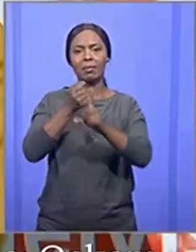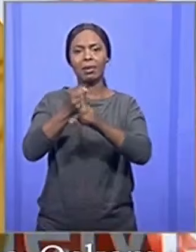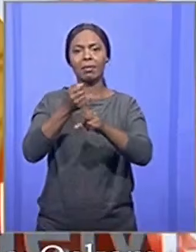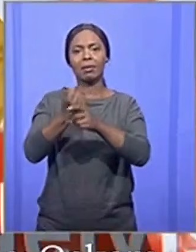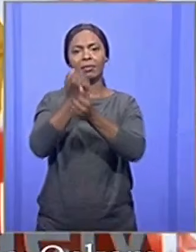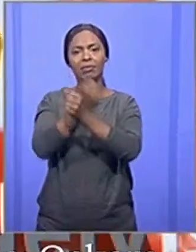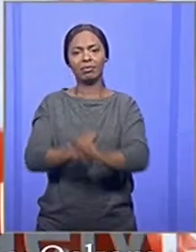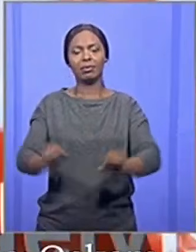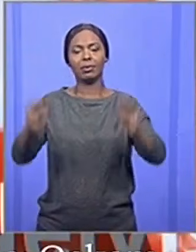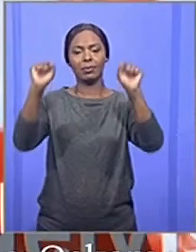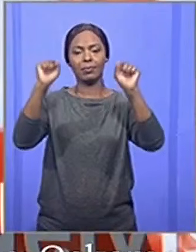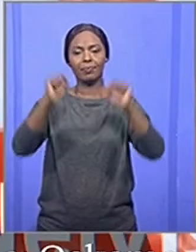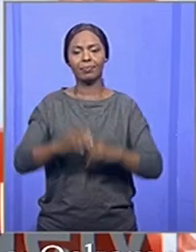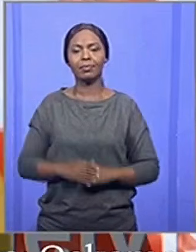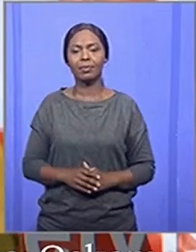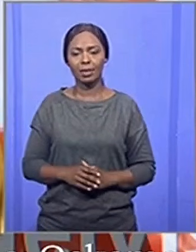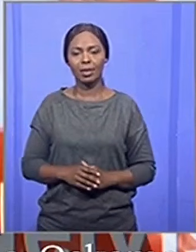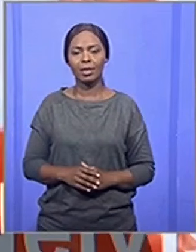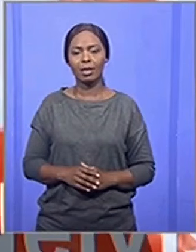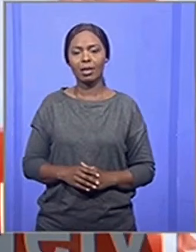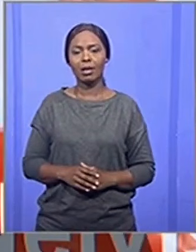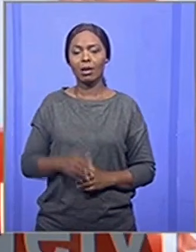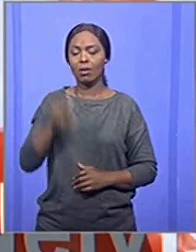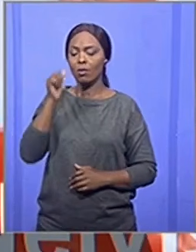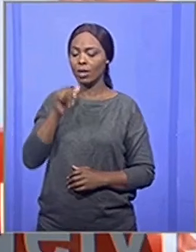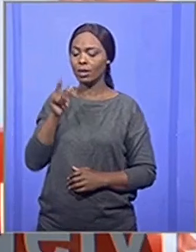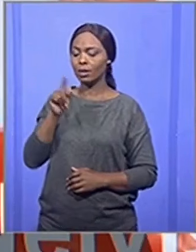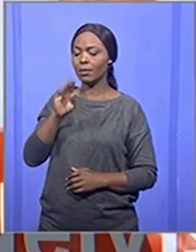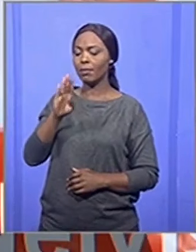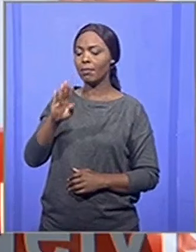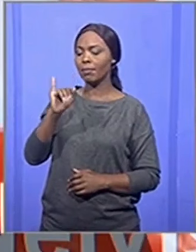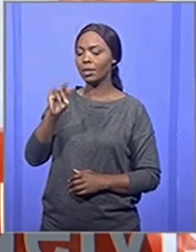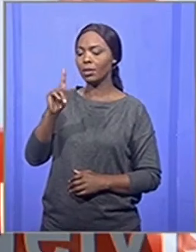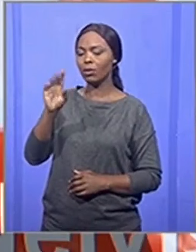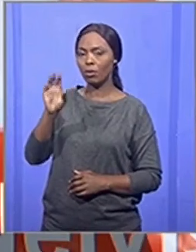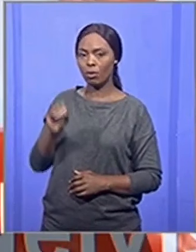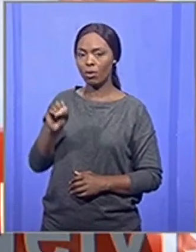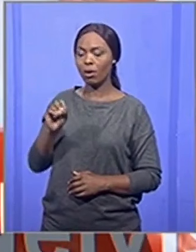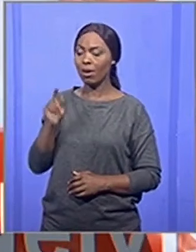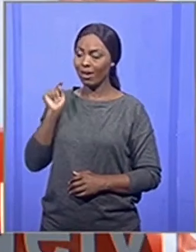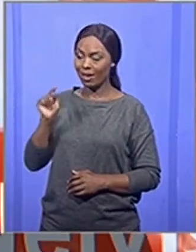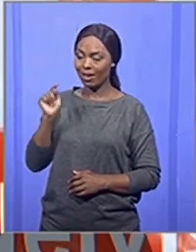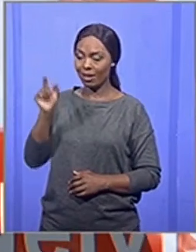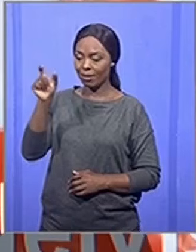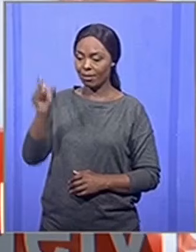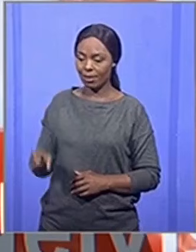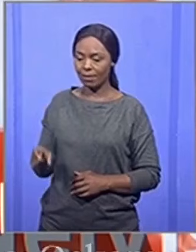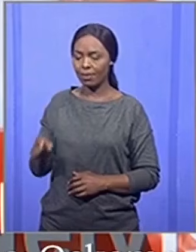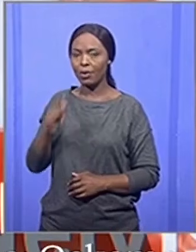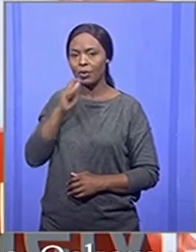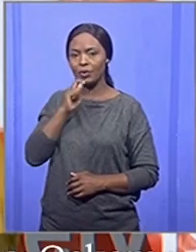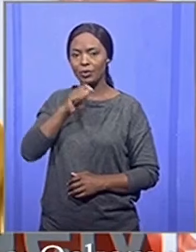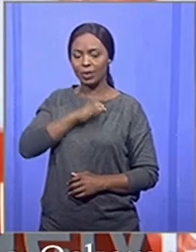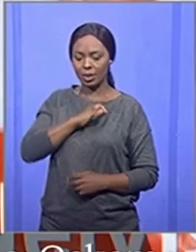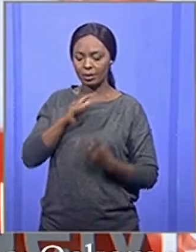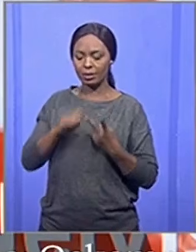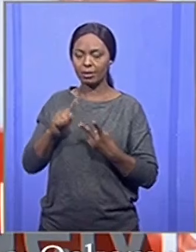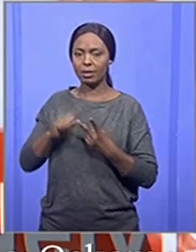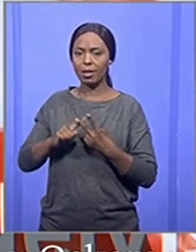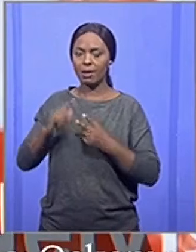This movement of Biko is the one that crafted and built